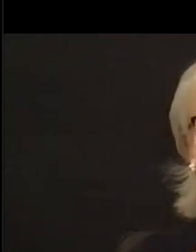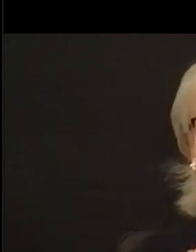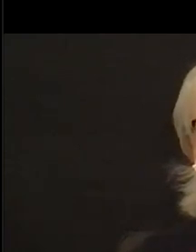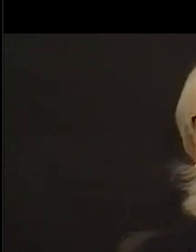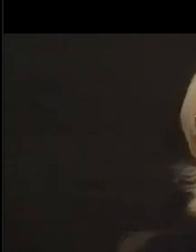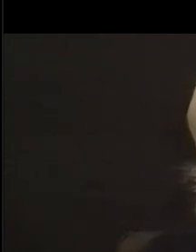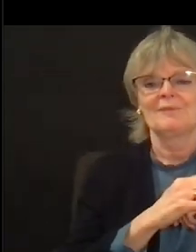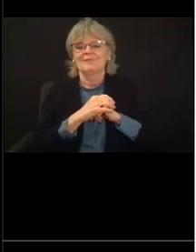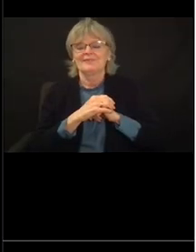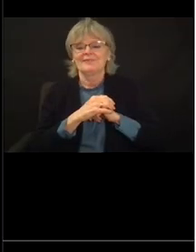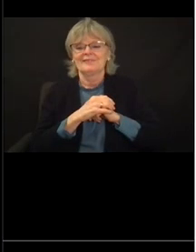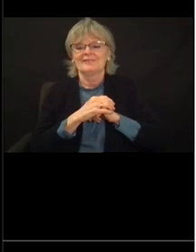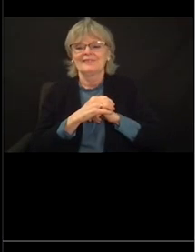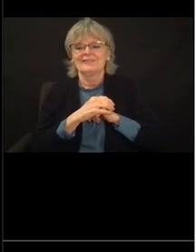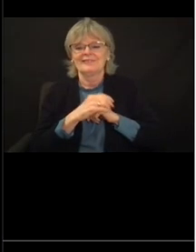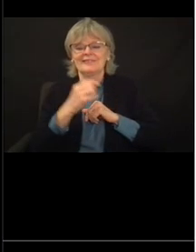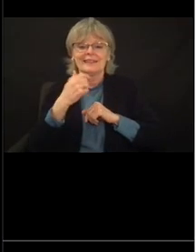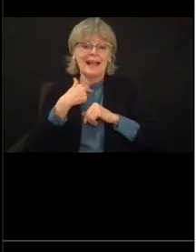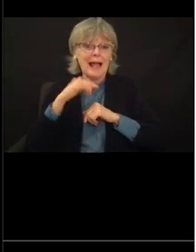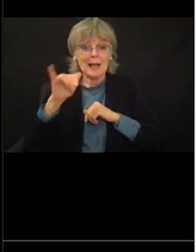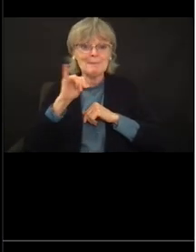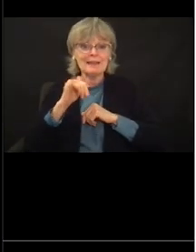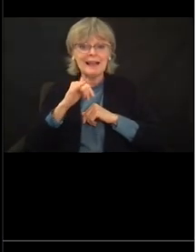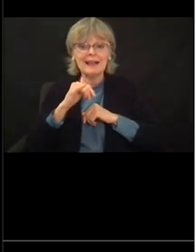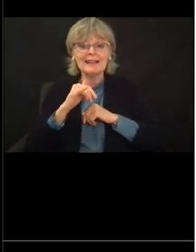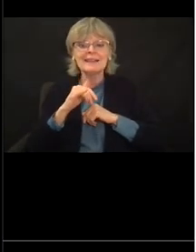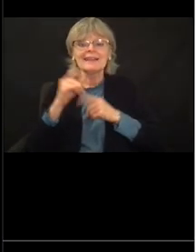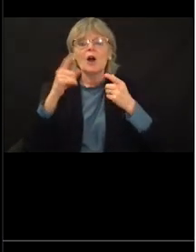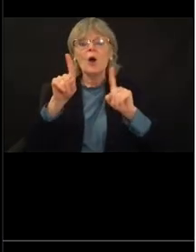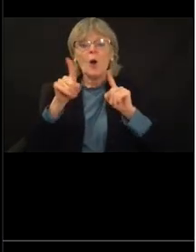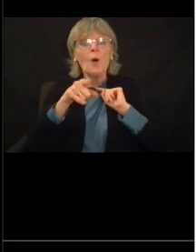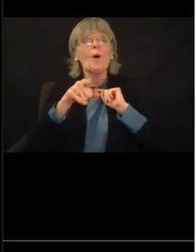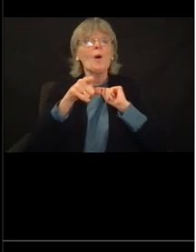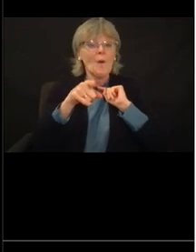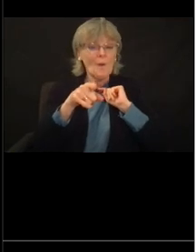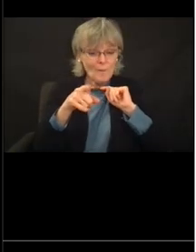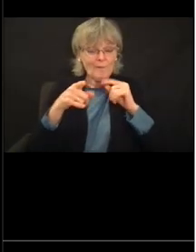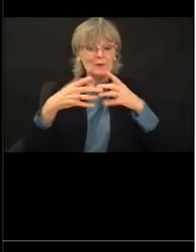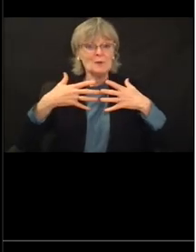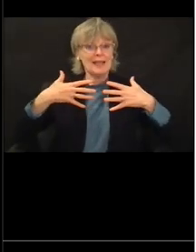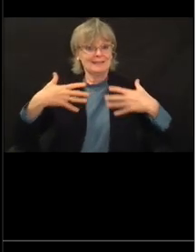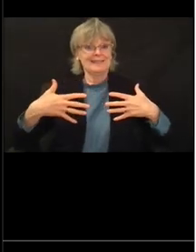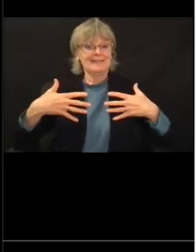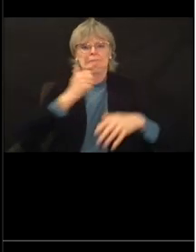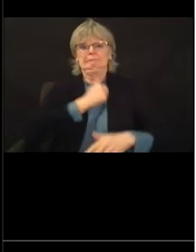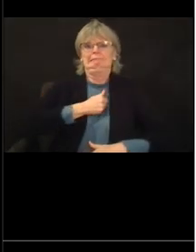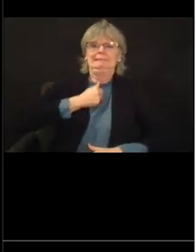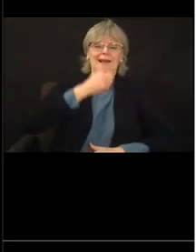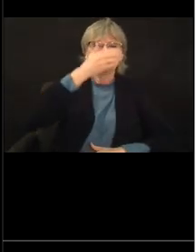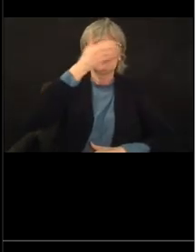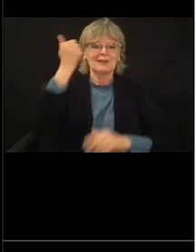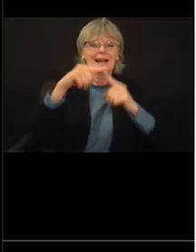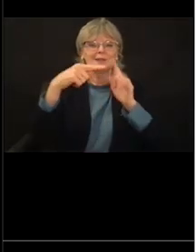I'm as eager as the kids to see. Oh, there she is. Very exciting. Thank you. Sorry about that. Yeah, so here she is. You can